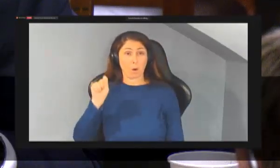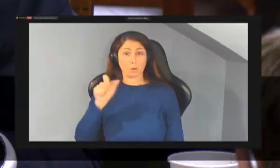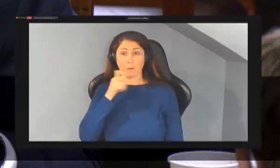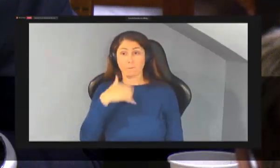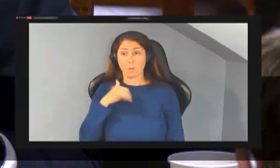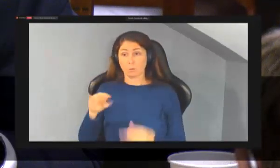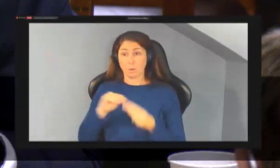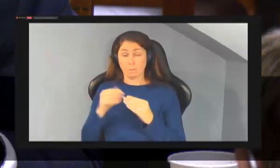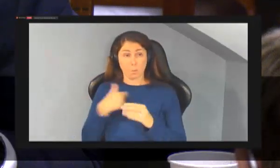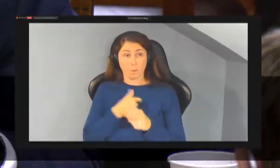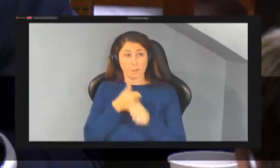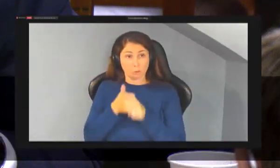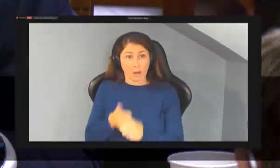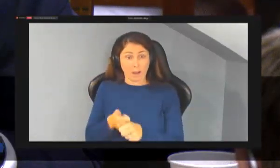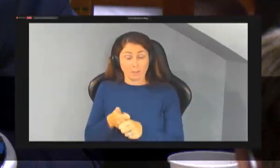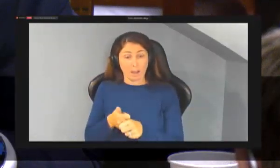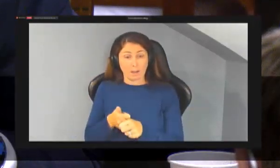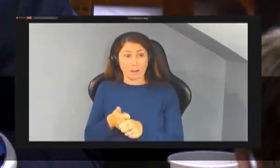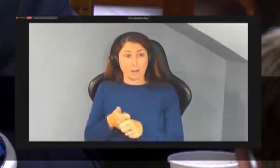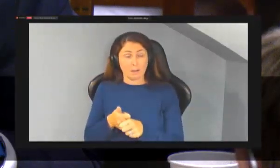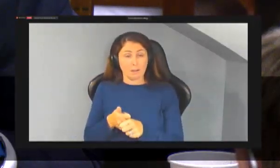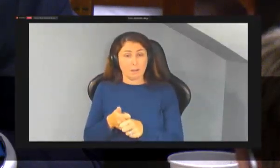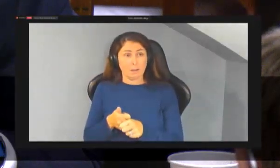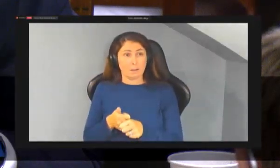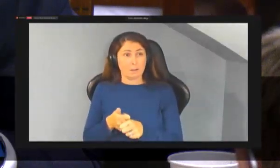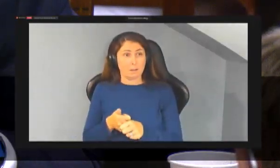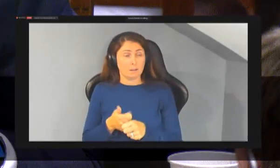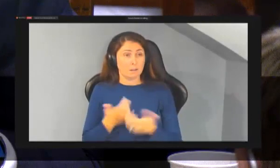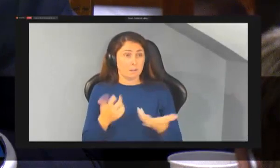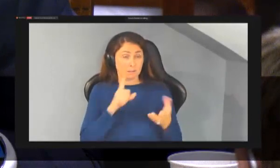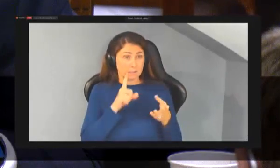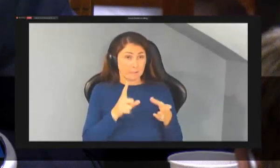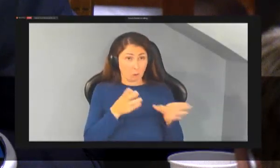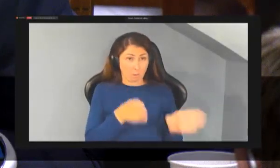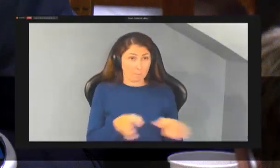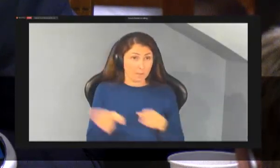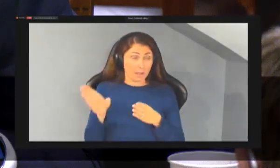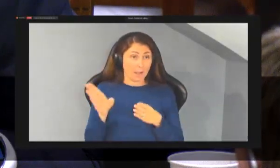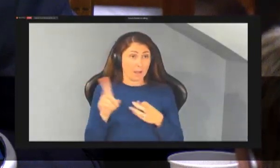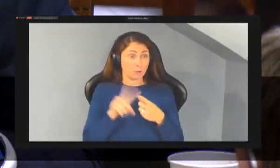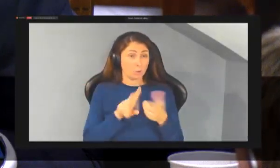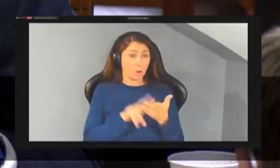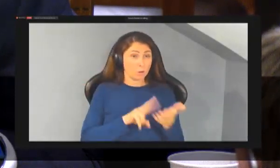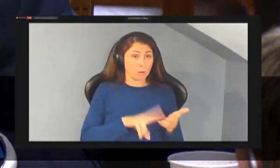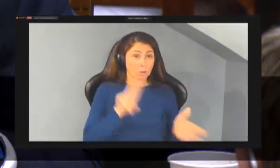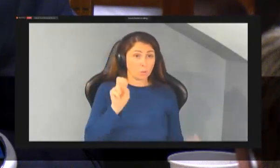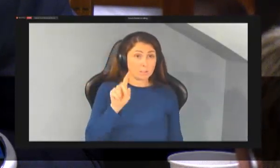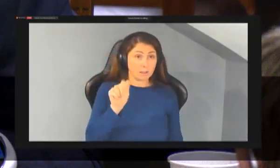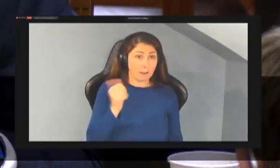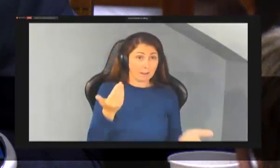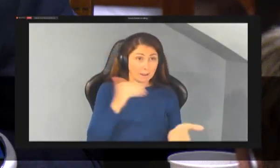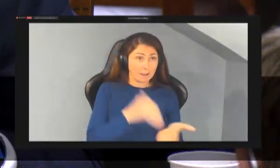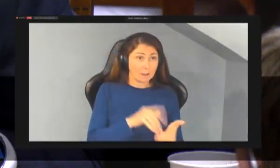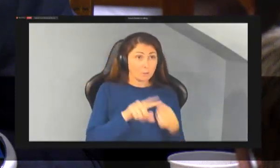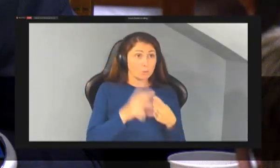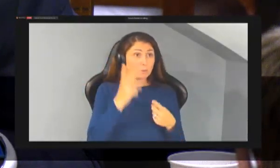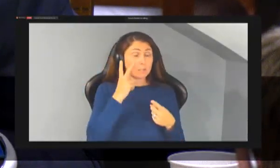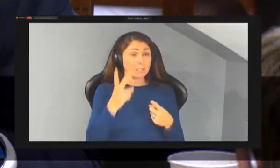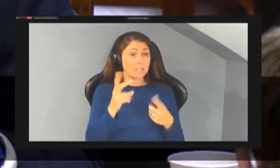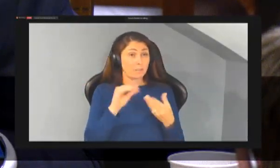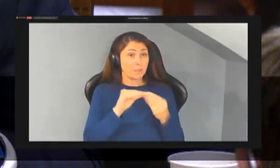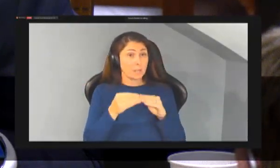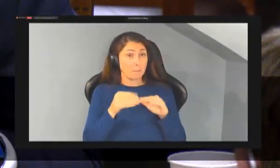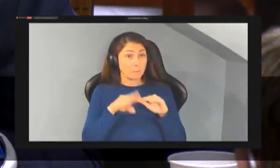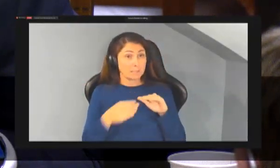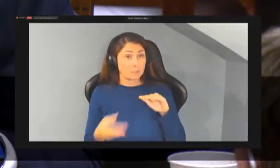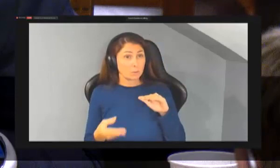that, and then I don't know as if there's a plan to contract with the USDA again to then see if the numbers have decreased. But